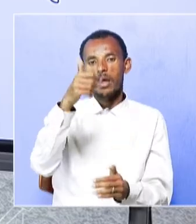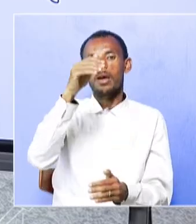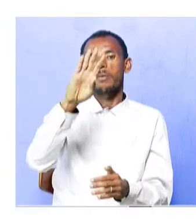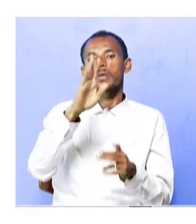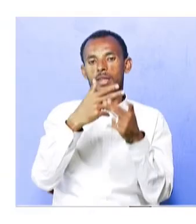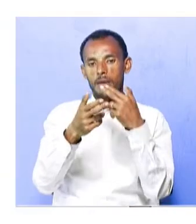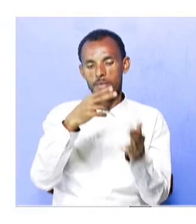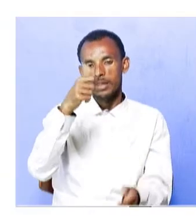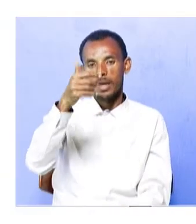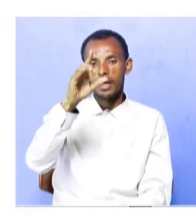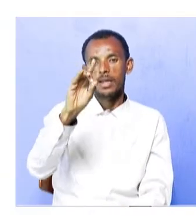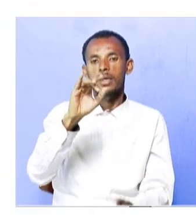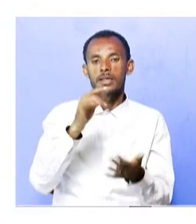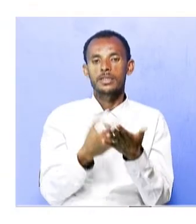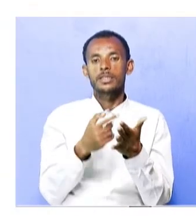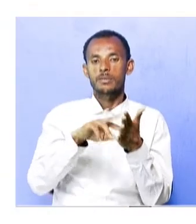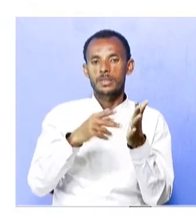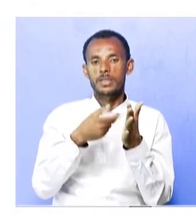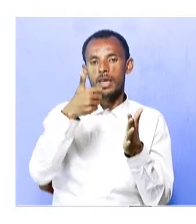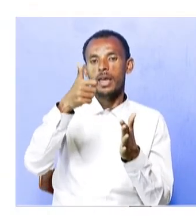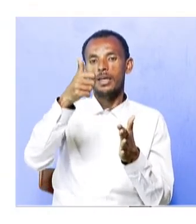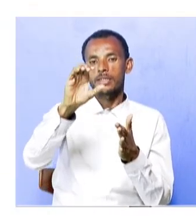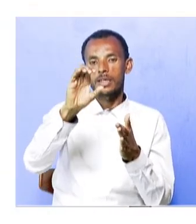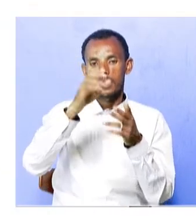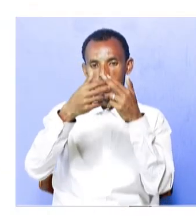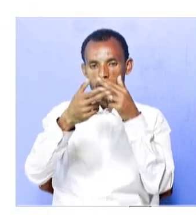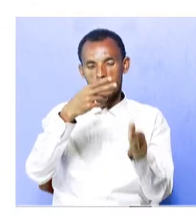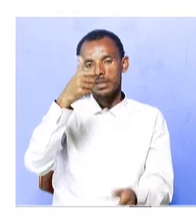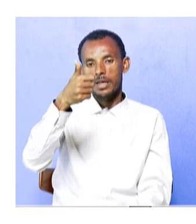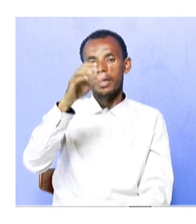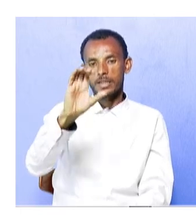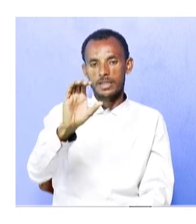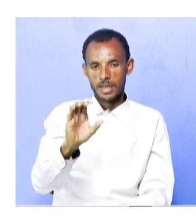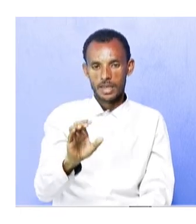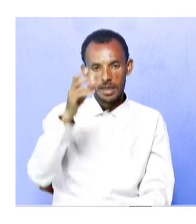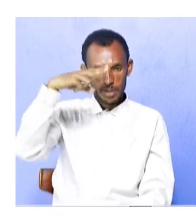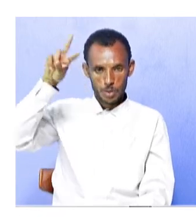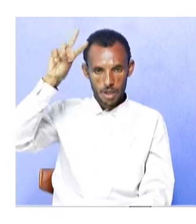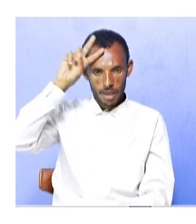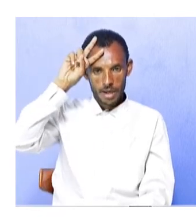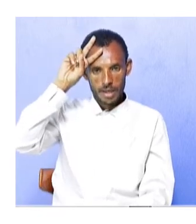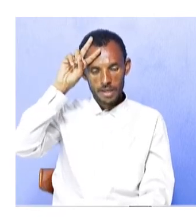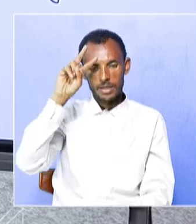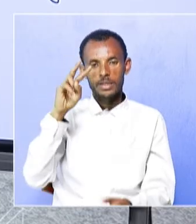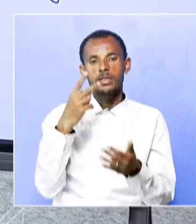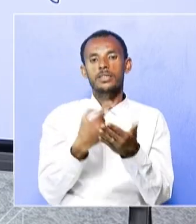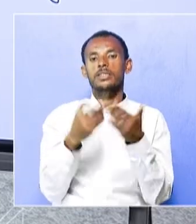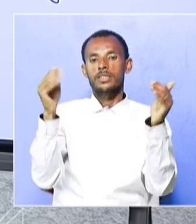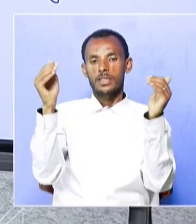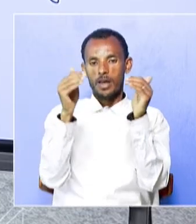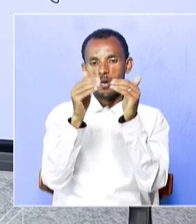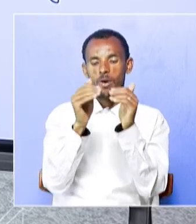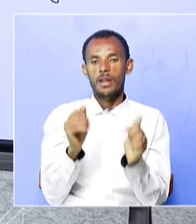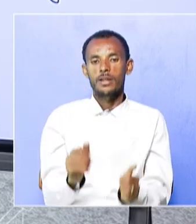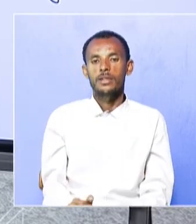right? So this means AC times AC is AC the whole square. This is equal